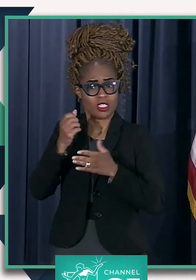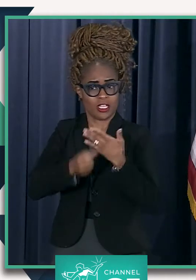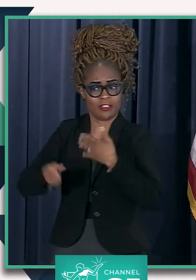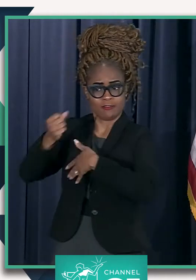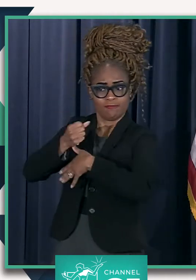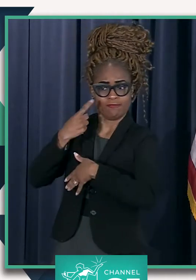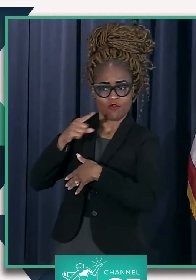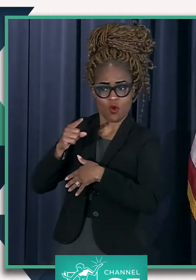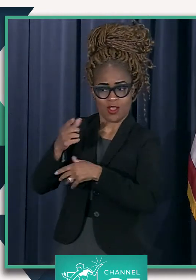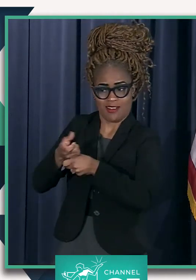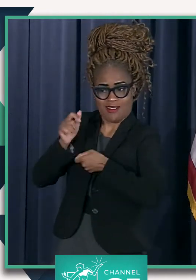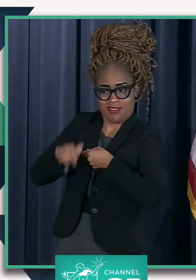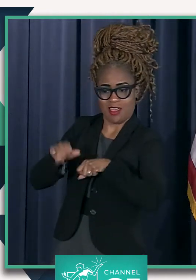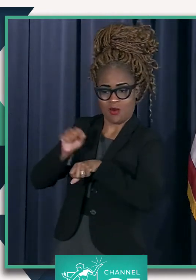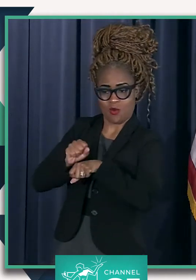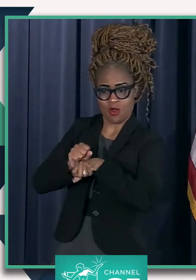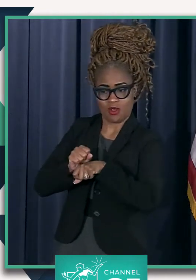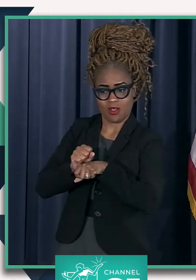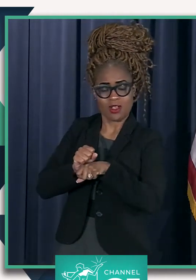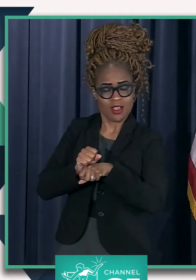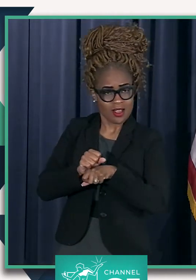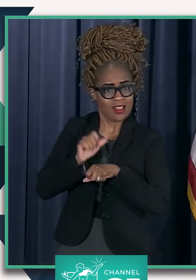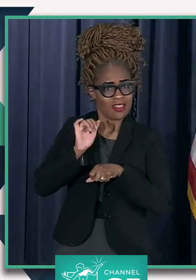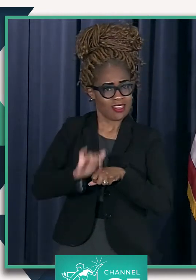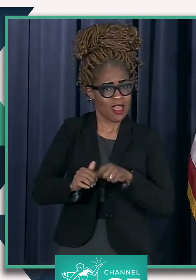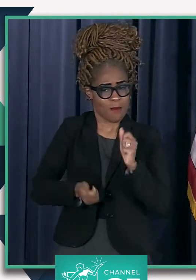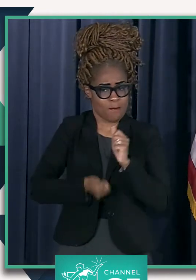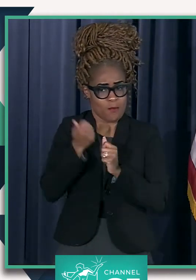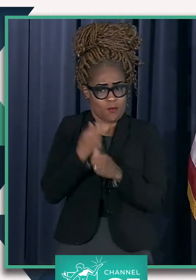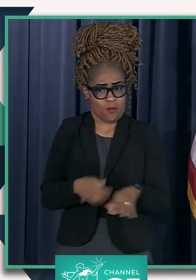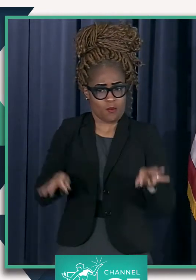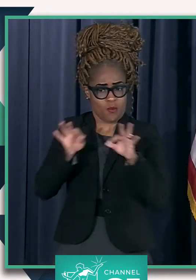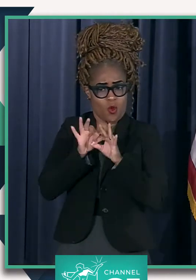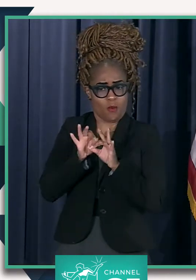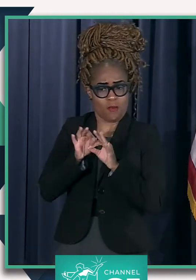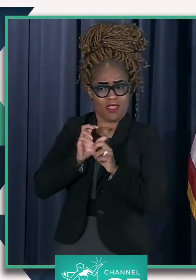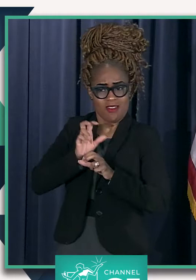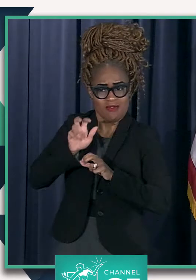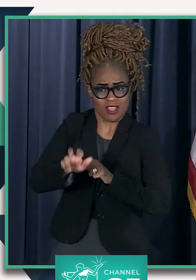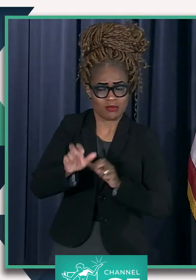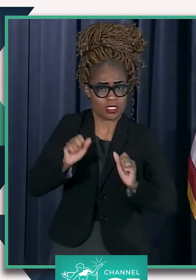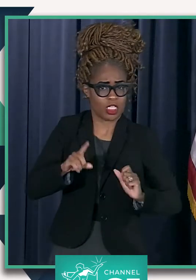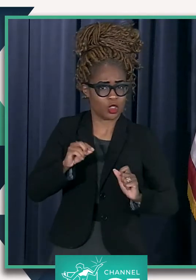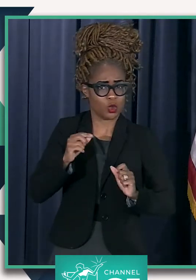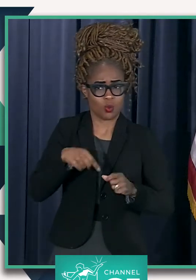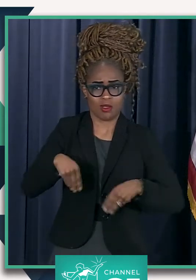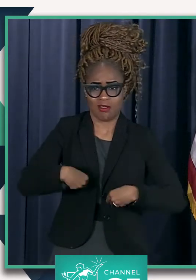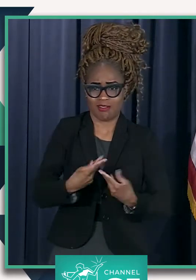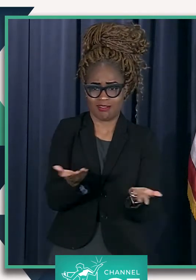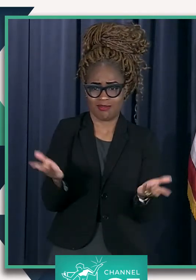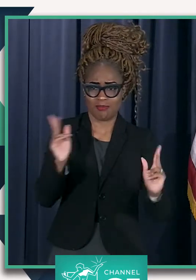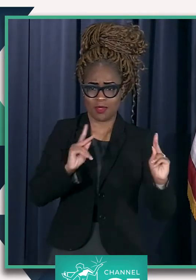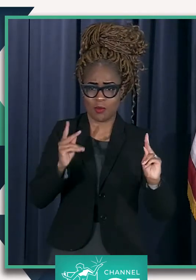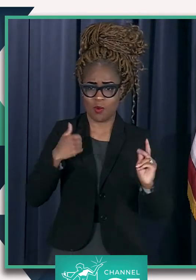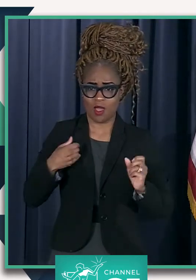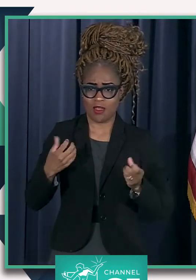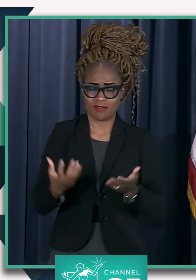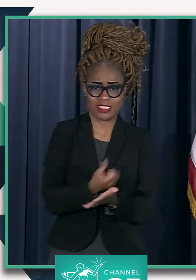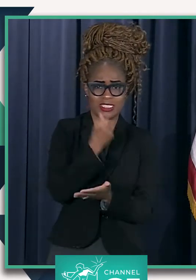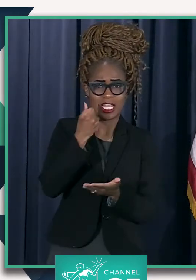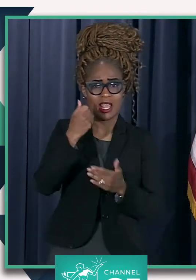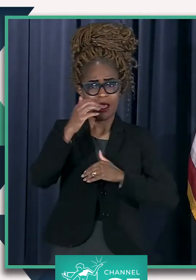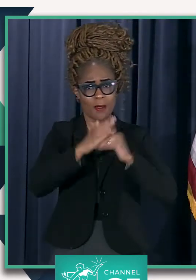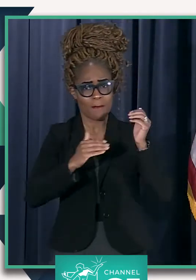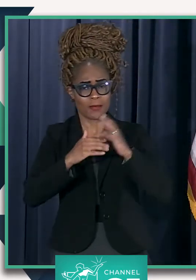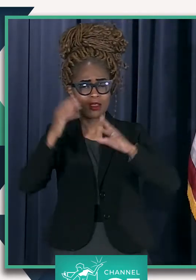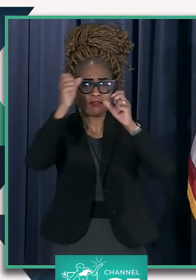no more important investment that we can make to give more people a chance to fulfill their hopes and dreams and create